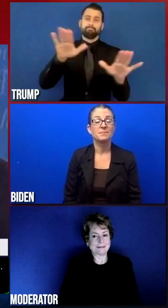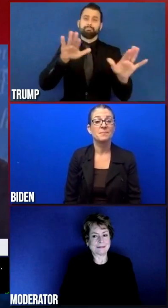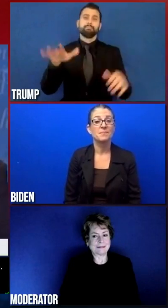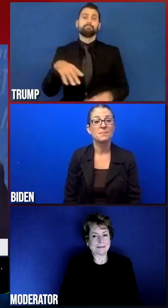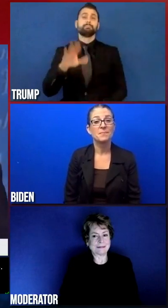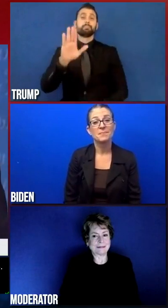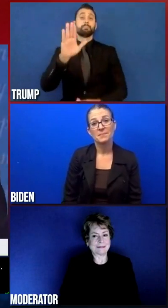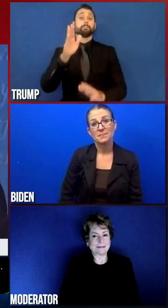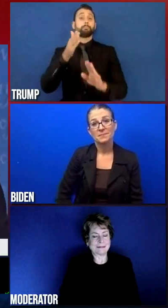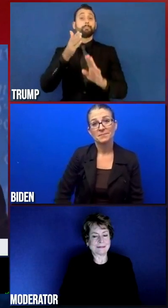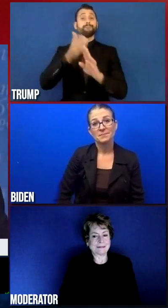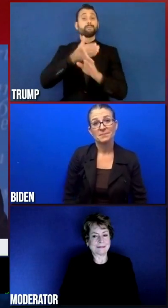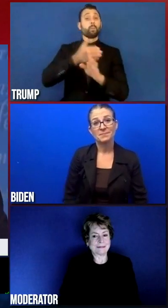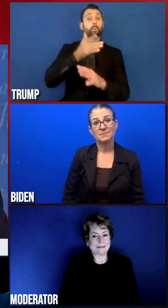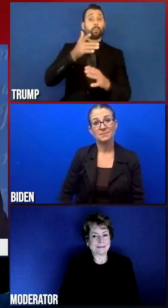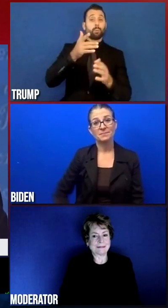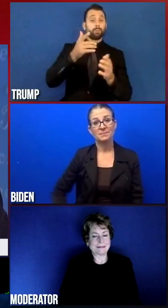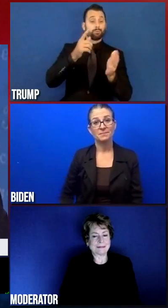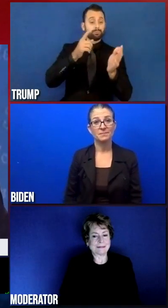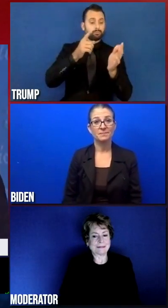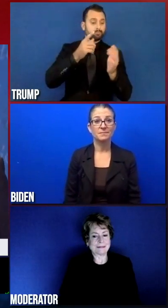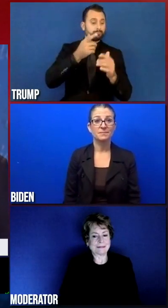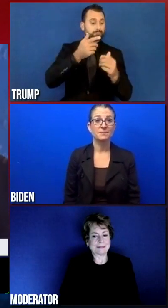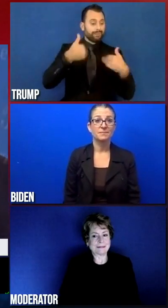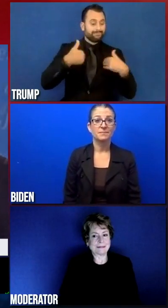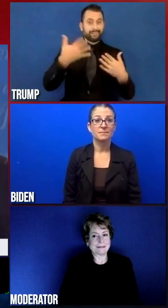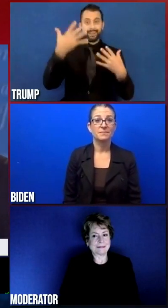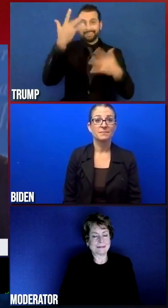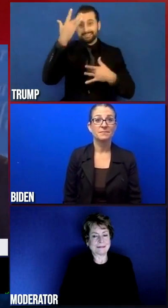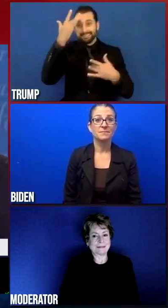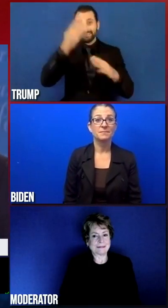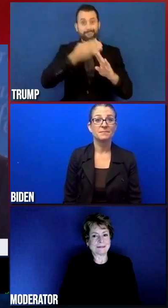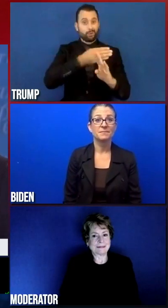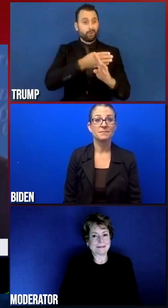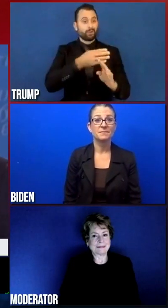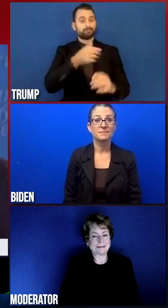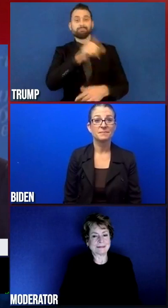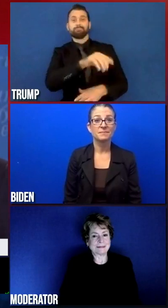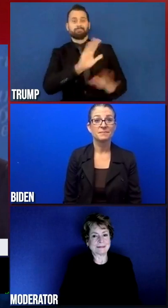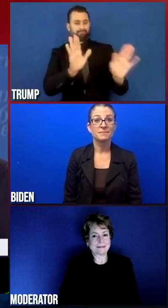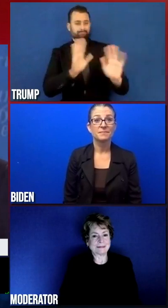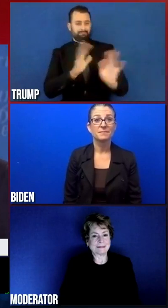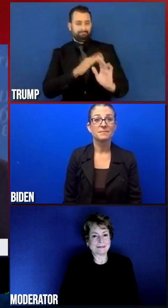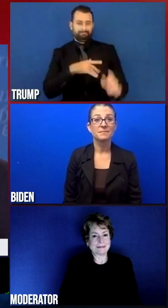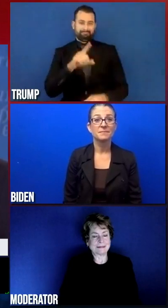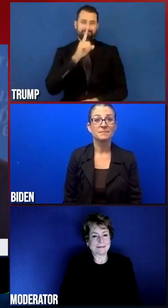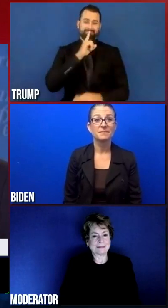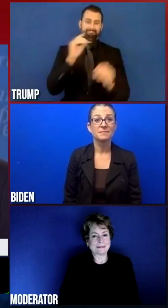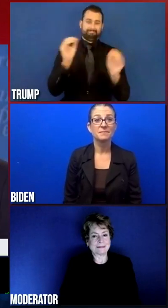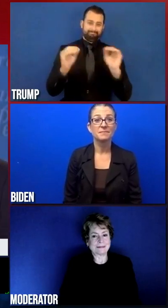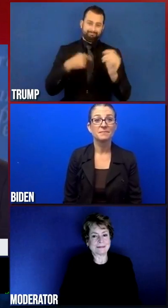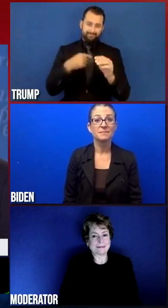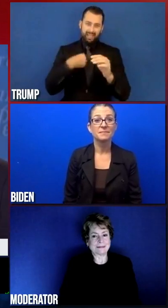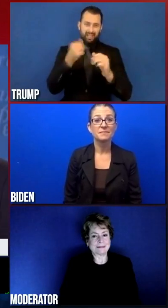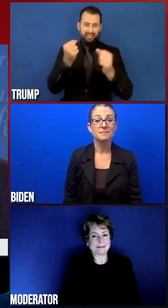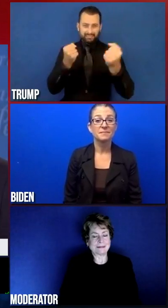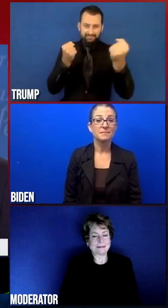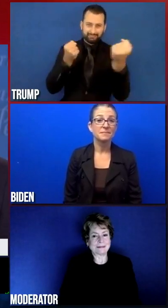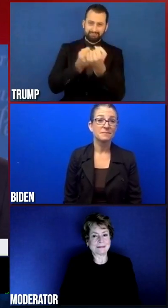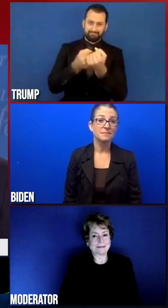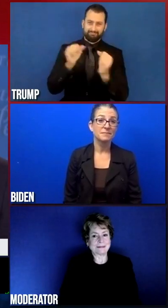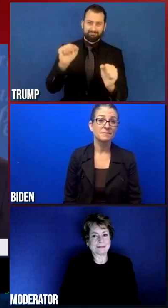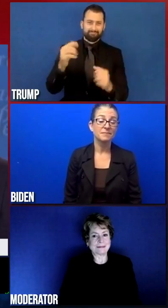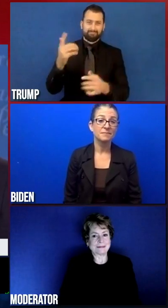Okay, Justice Ginsburg said very powerfully, very strongly, at some point, 10 years ago or so, she said